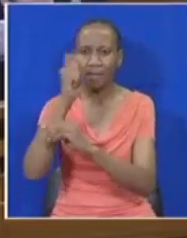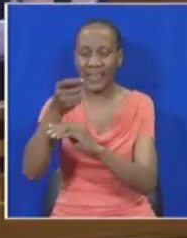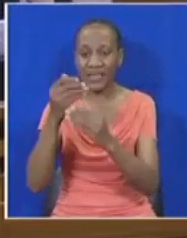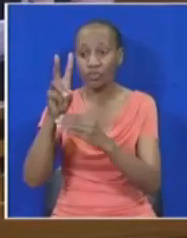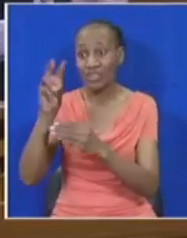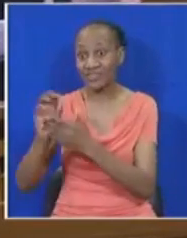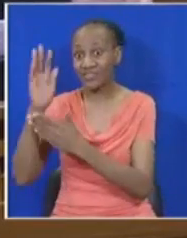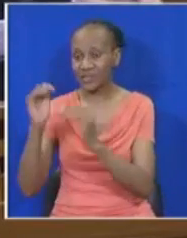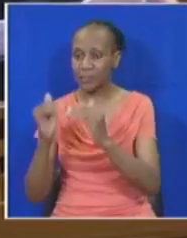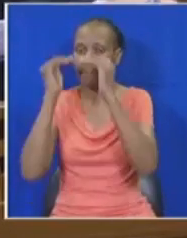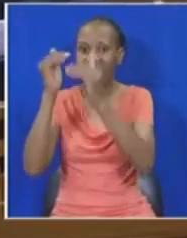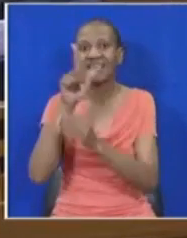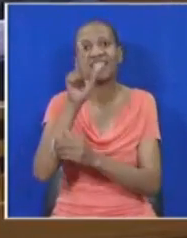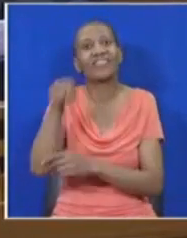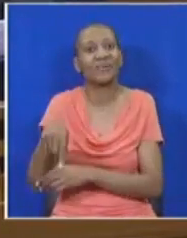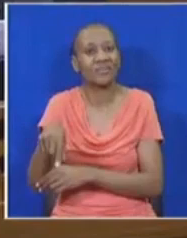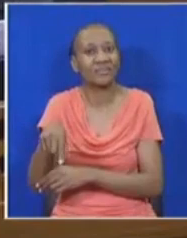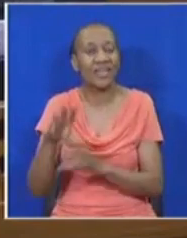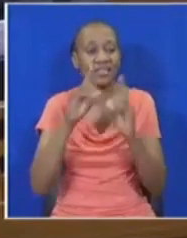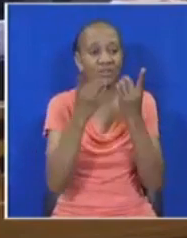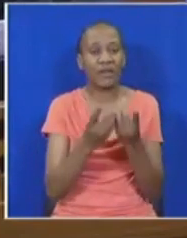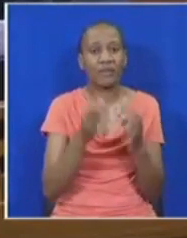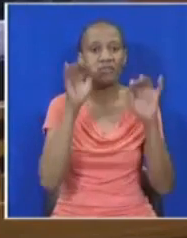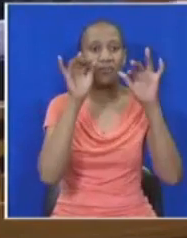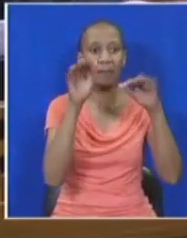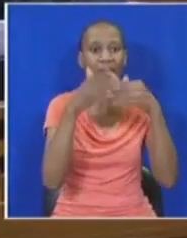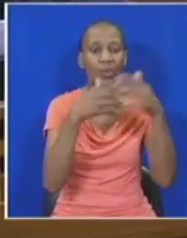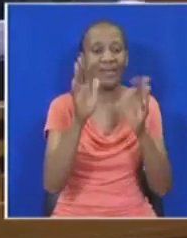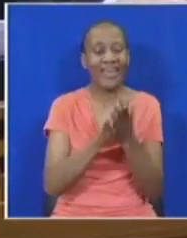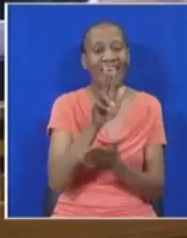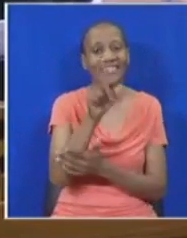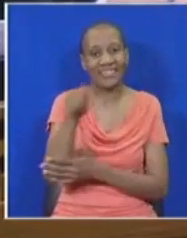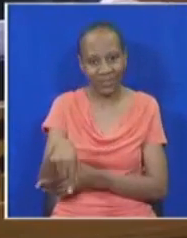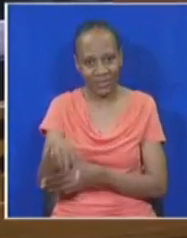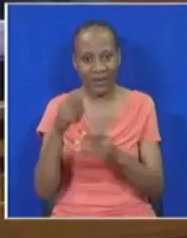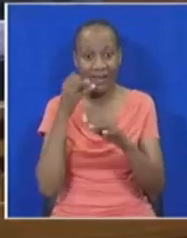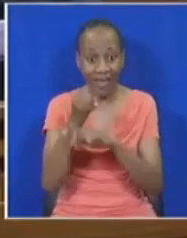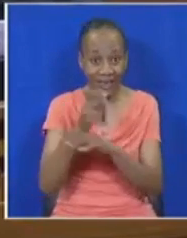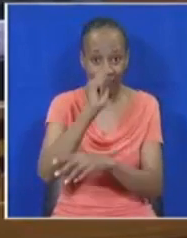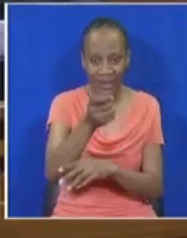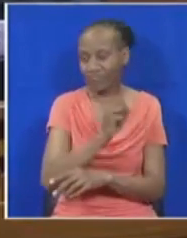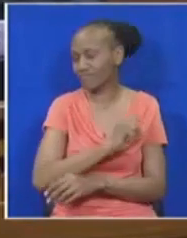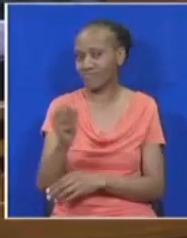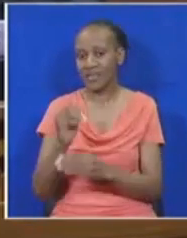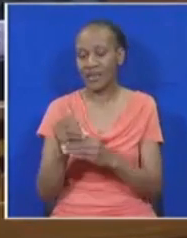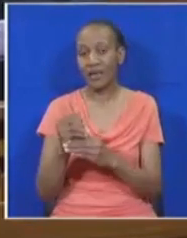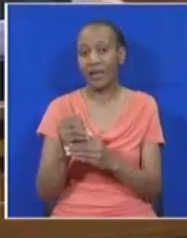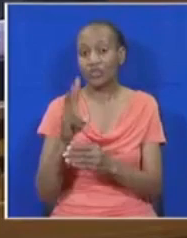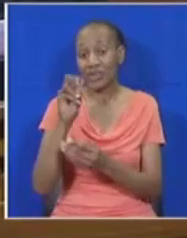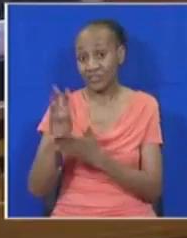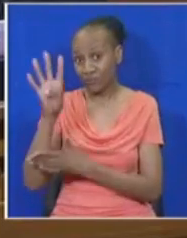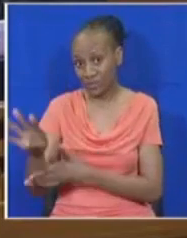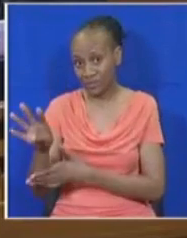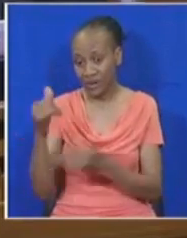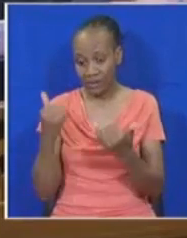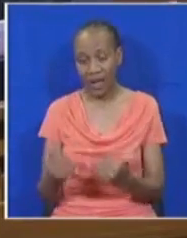have moved to 7,000. Department of Public Works, 18,000 invoices were not paid within 30 days. In 2014,